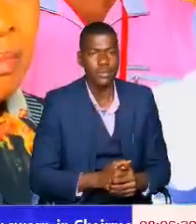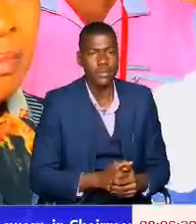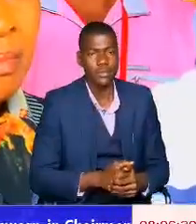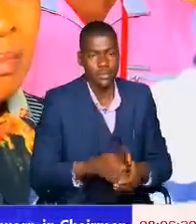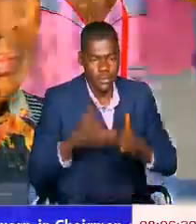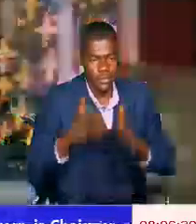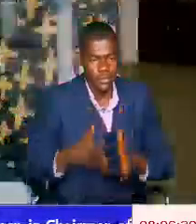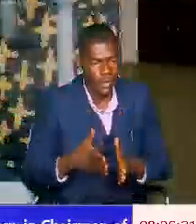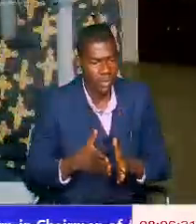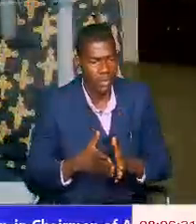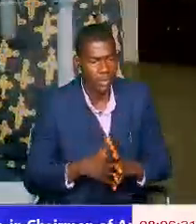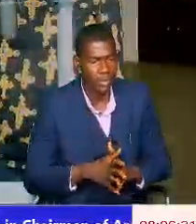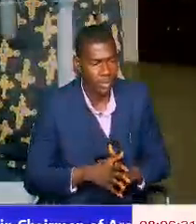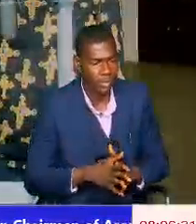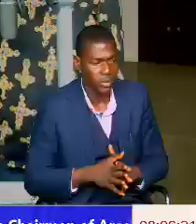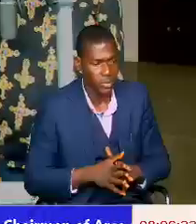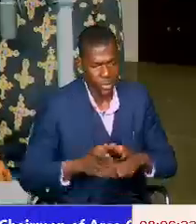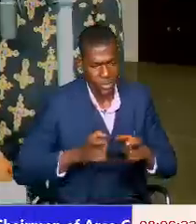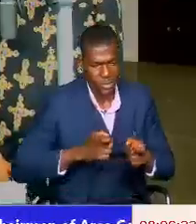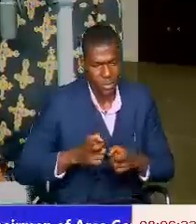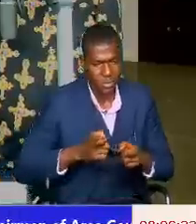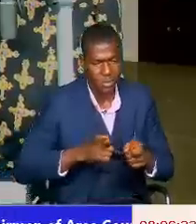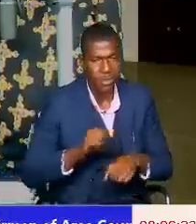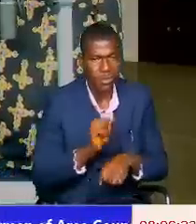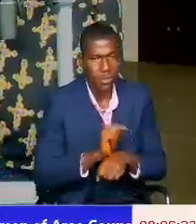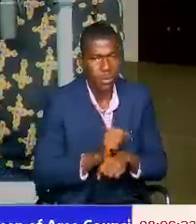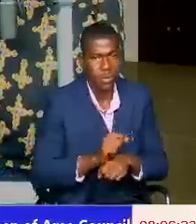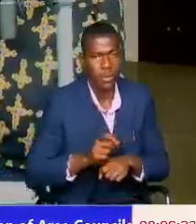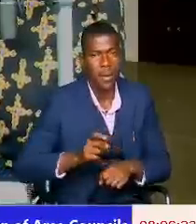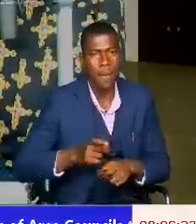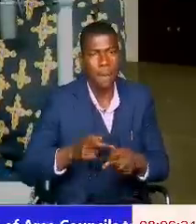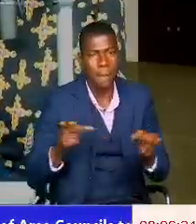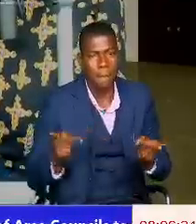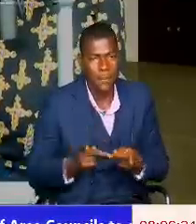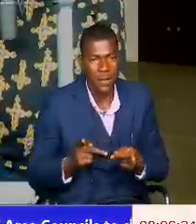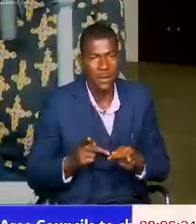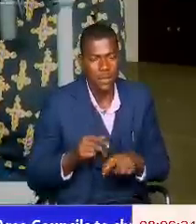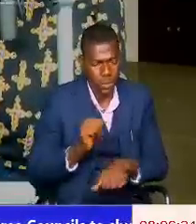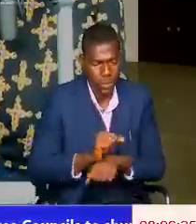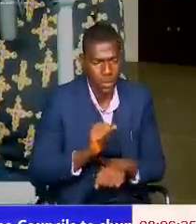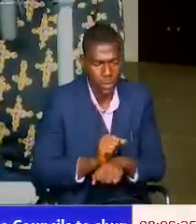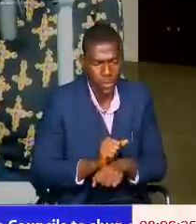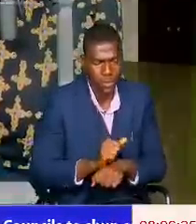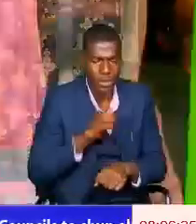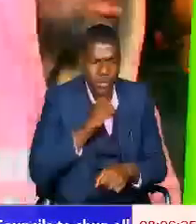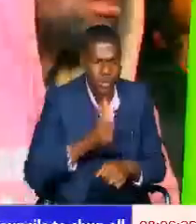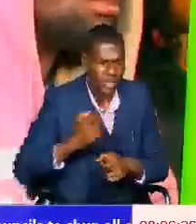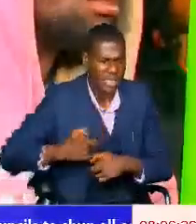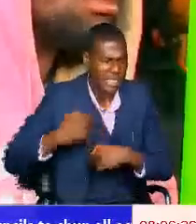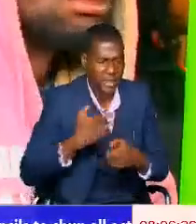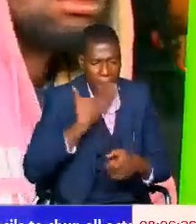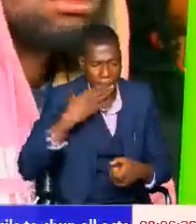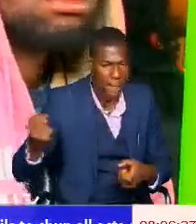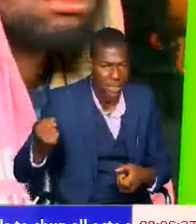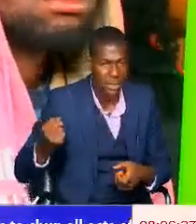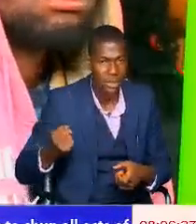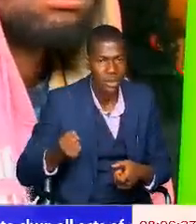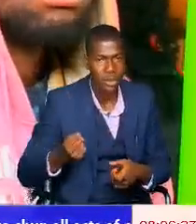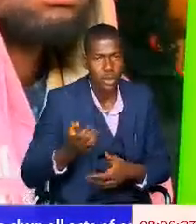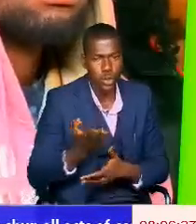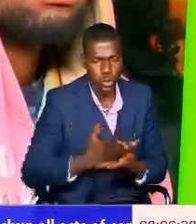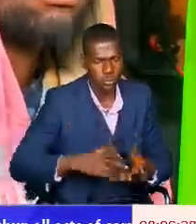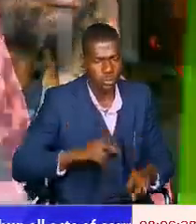person they manage work for where it they work. You know, go put in best. Some people, they work like say